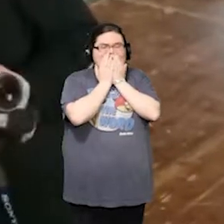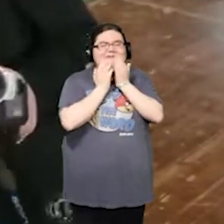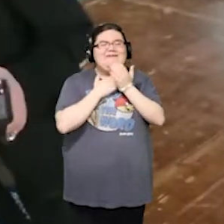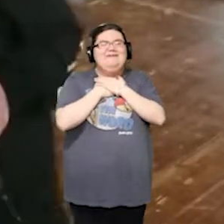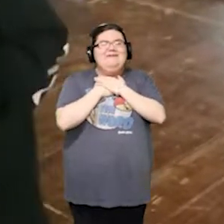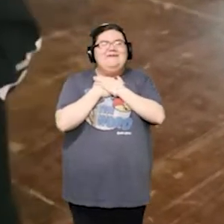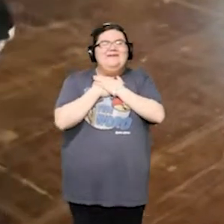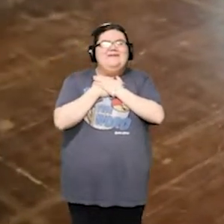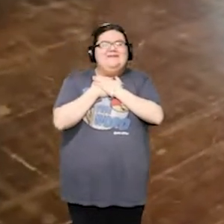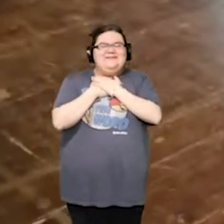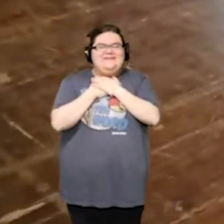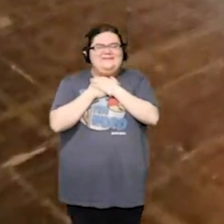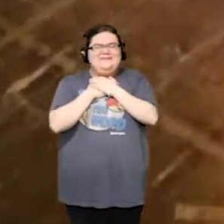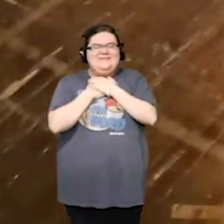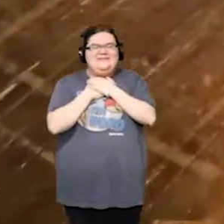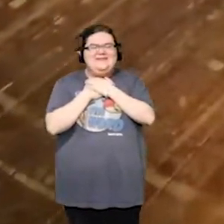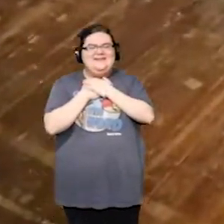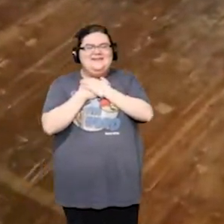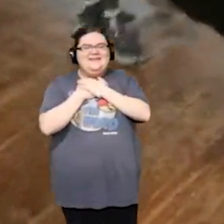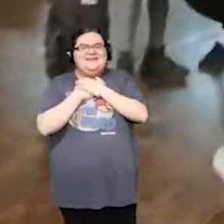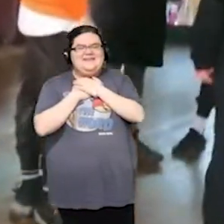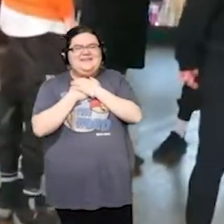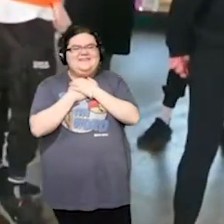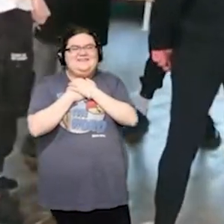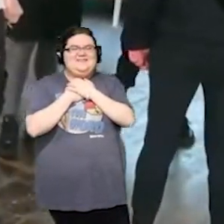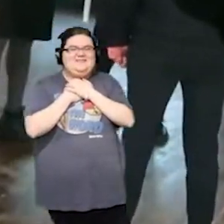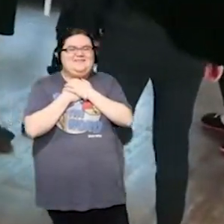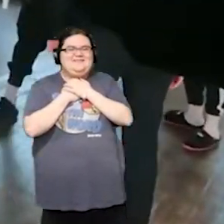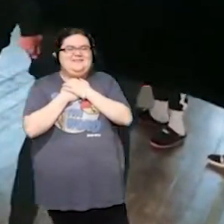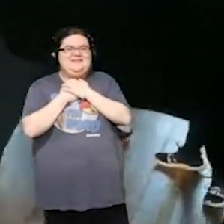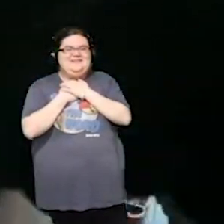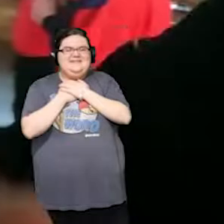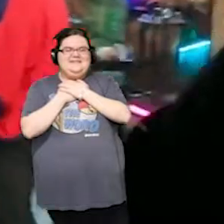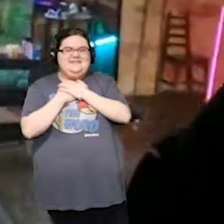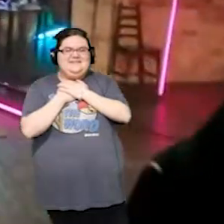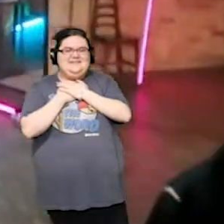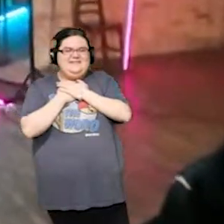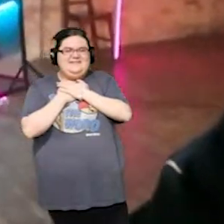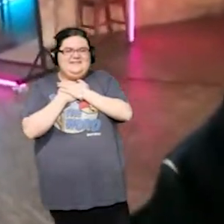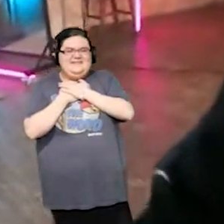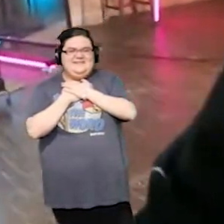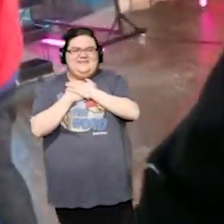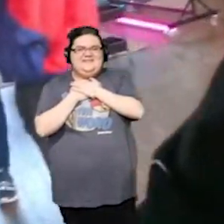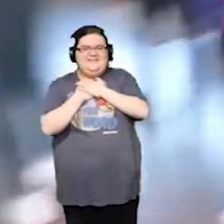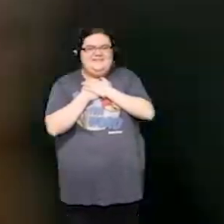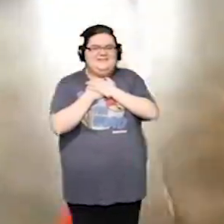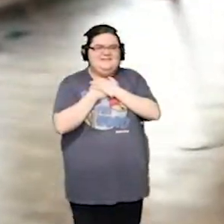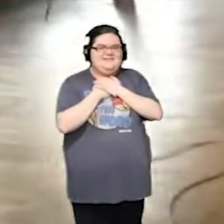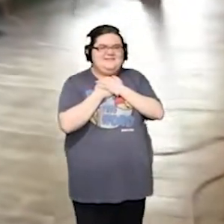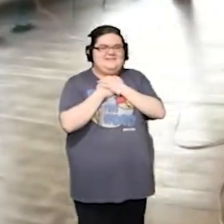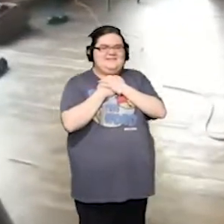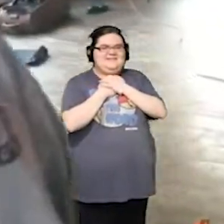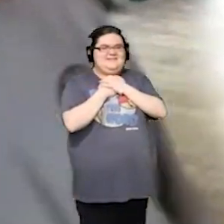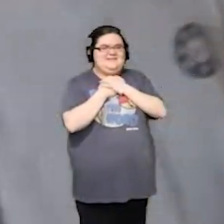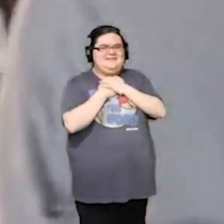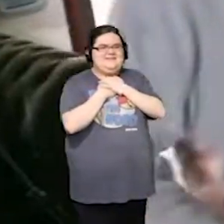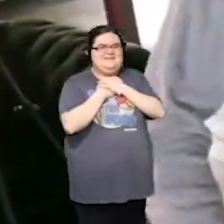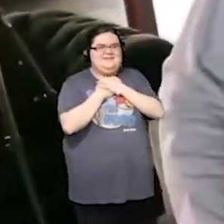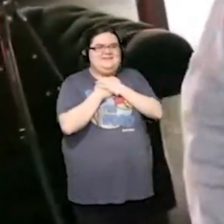That's all right. That's it. I mean, it could have gone worse. Believe it or not, I feel like it could have gone worse. Have you seen Charlie? Yeah,